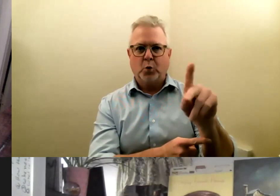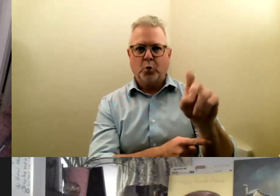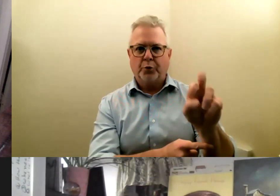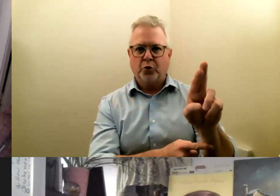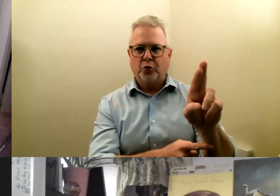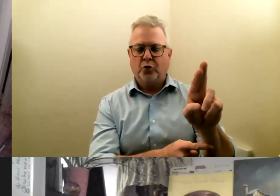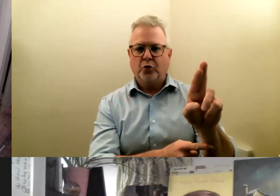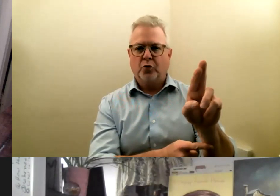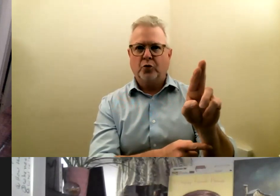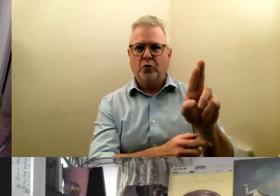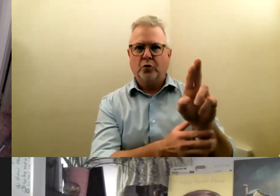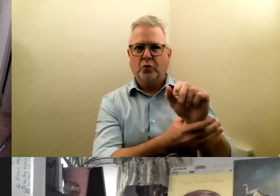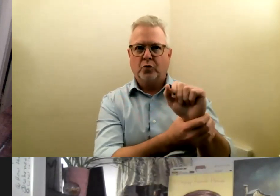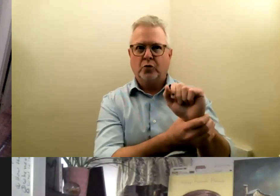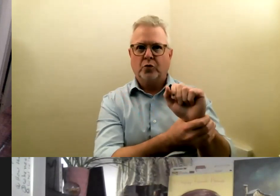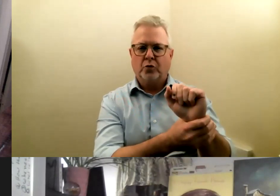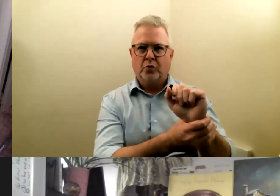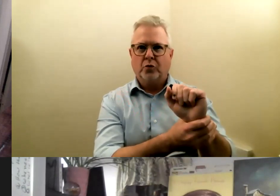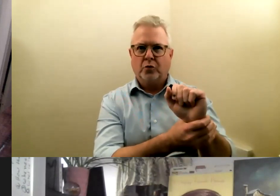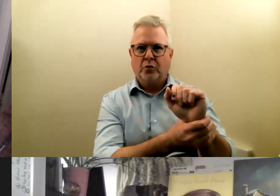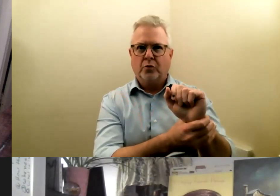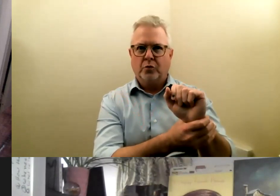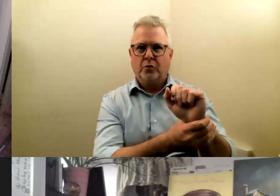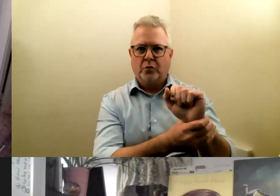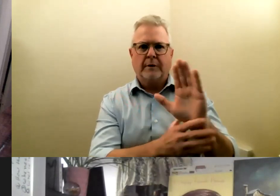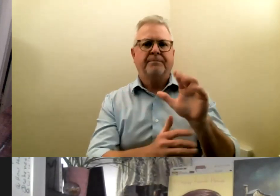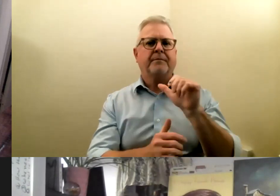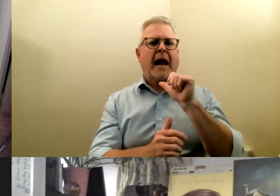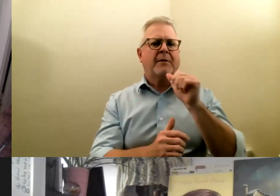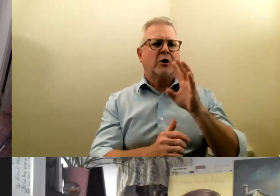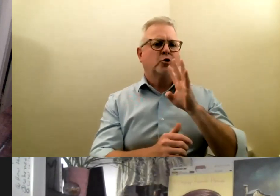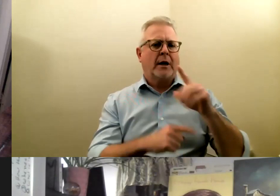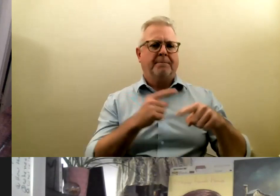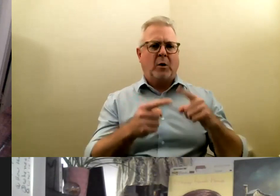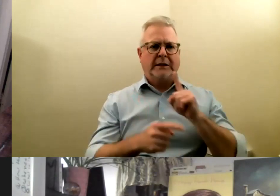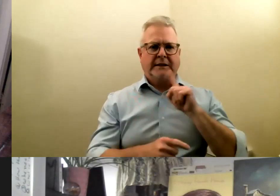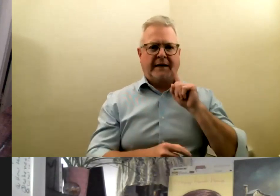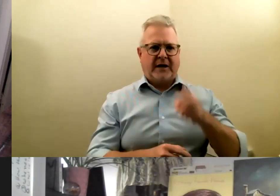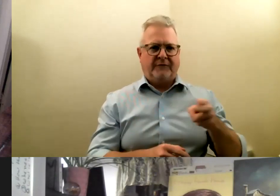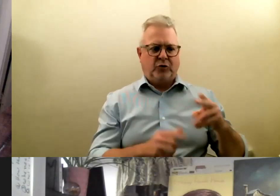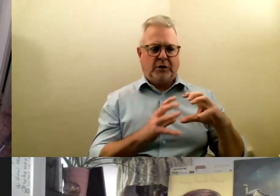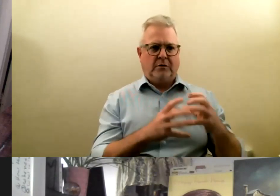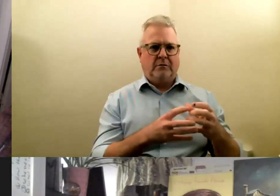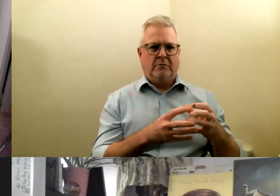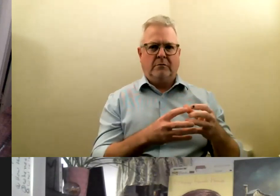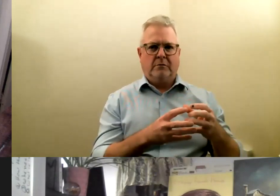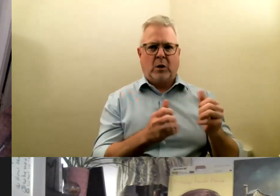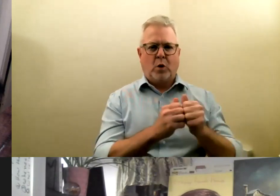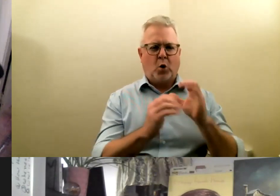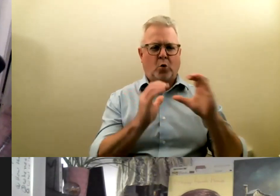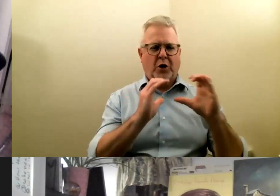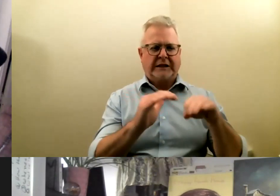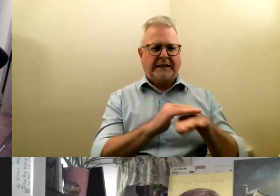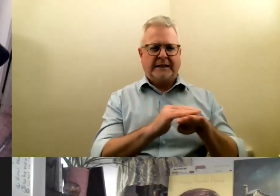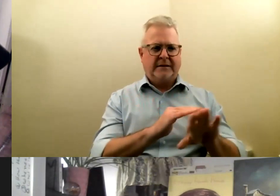especially coming from Bob Cooper, that I'm curious what the issue is. And I'm not talking about deaf and hard of